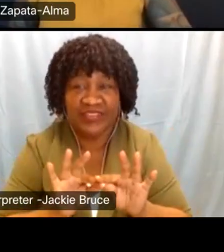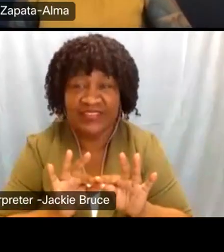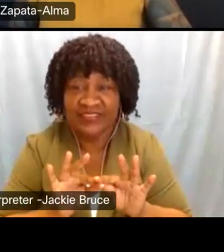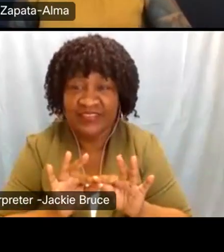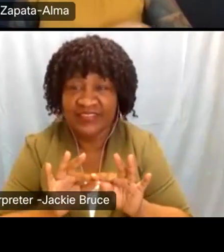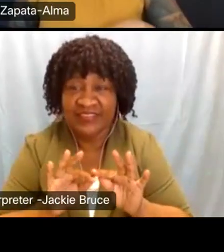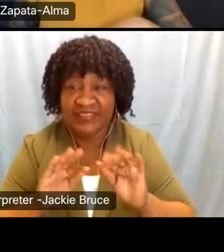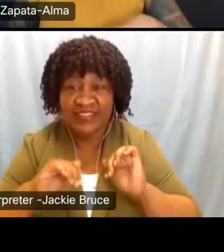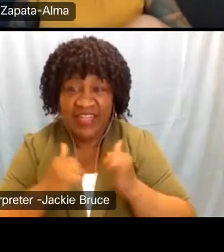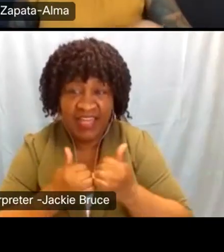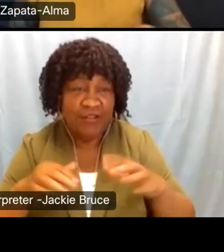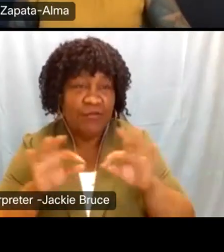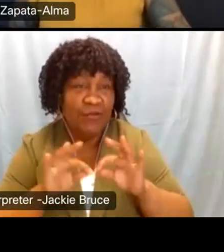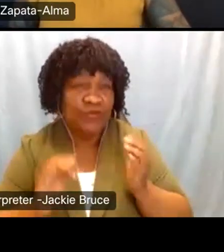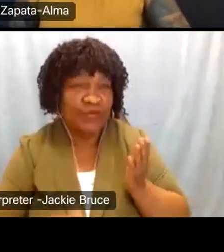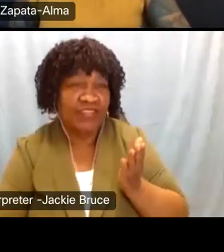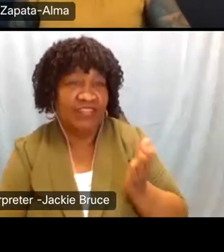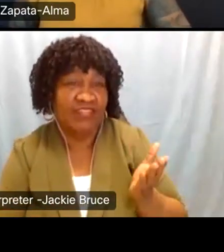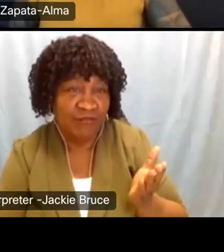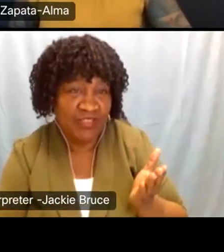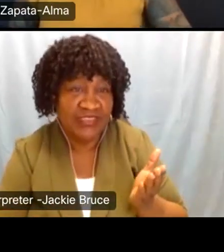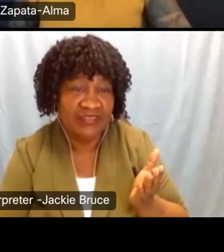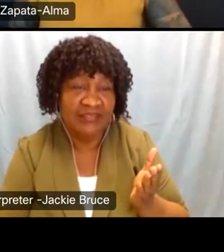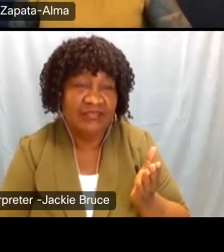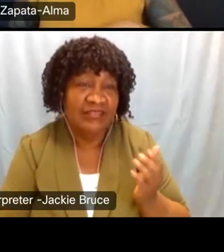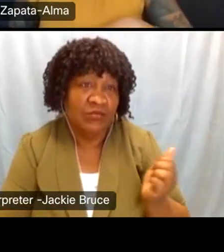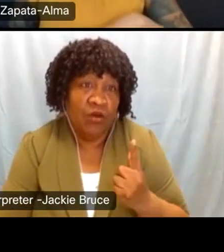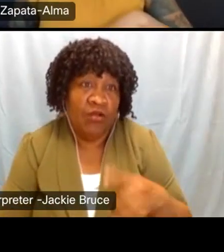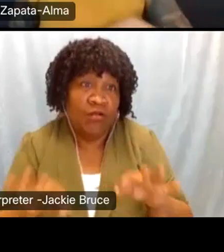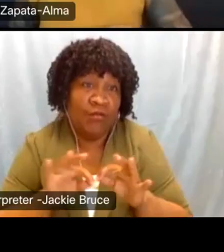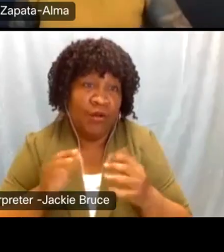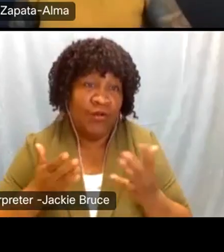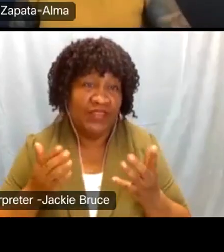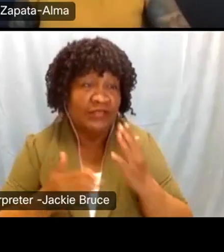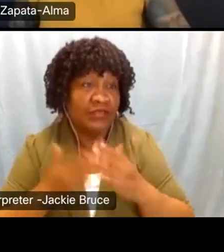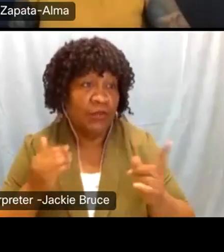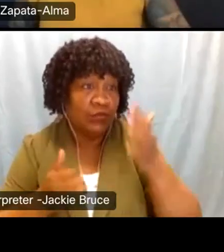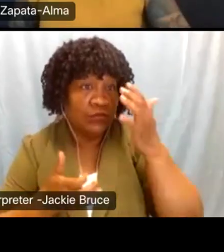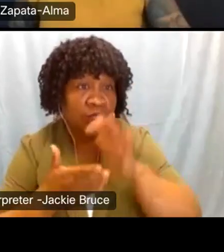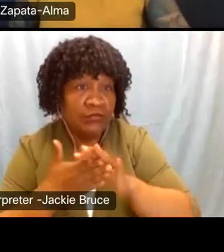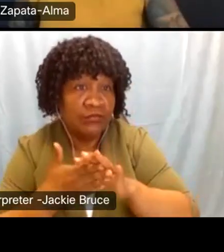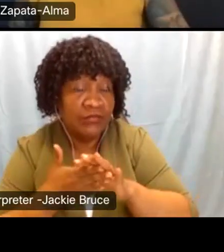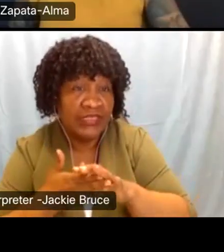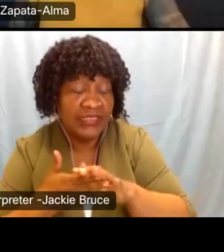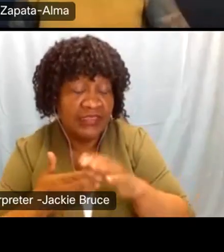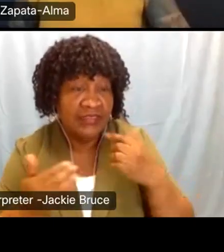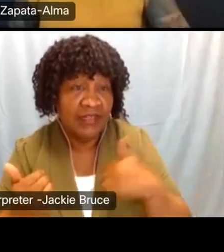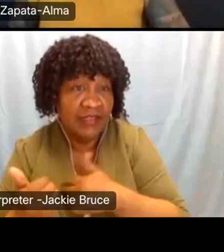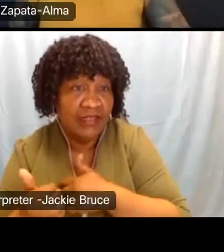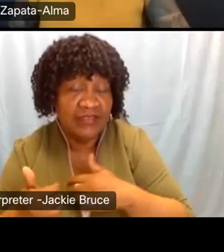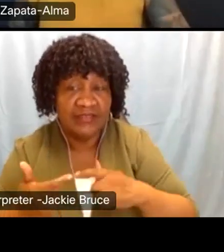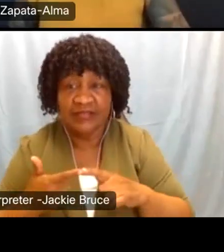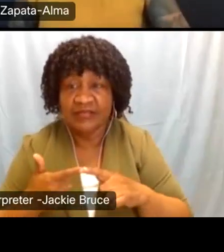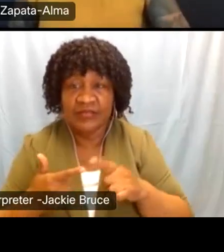to be present, because sometimes that's all we need is somebody who believes us, who is not